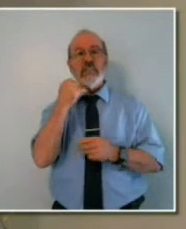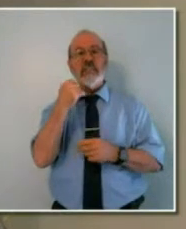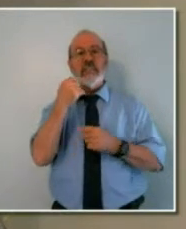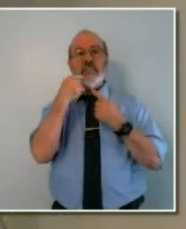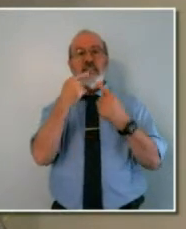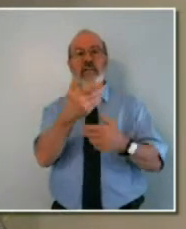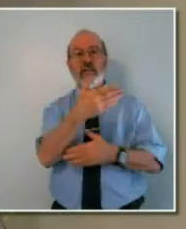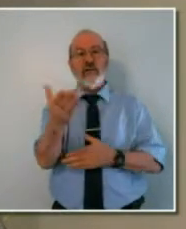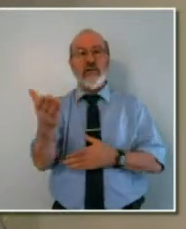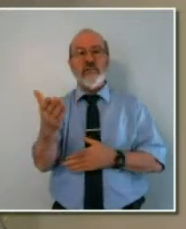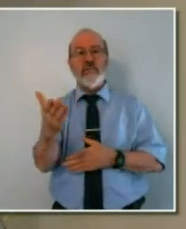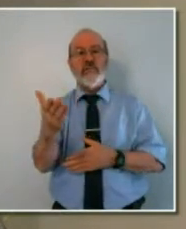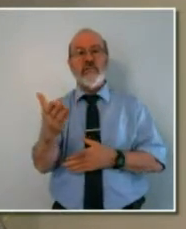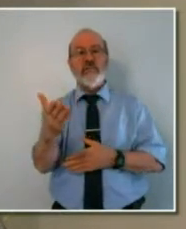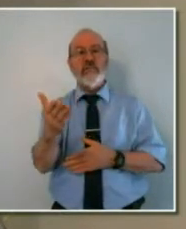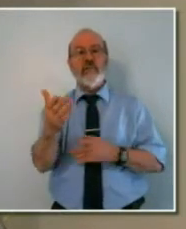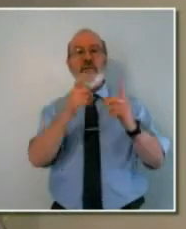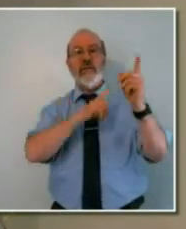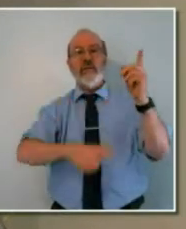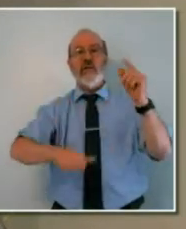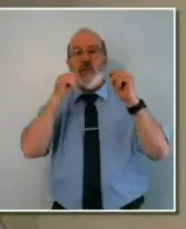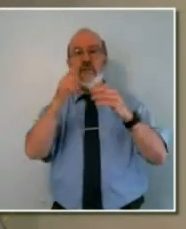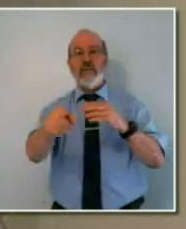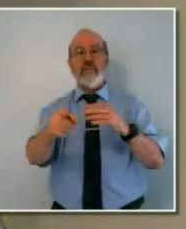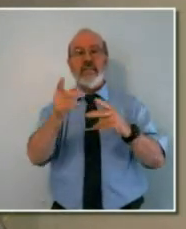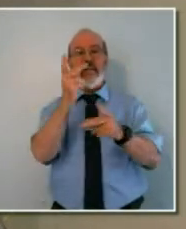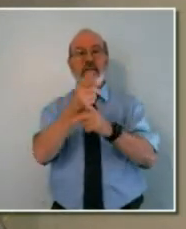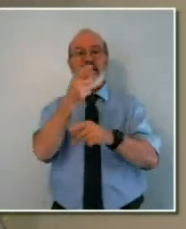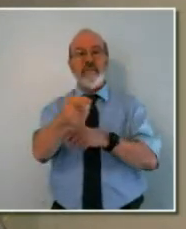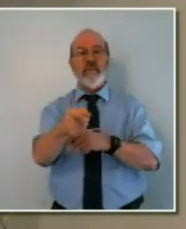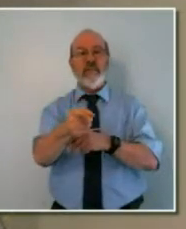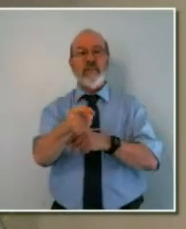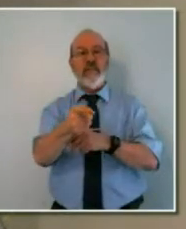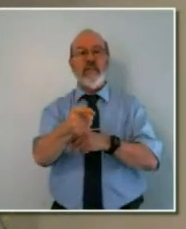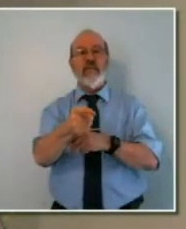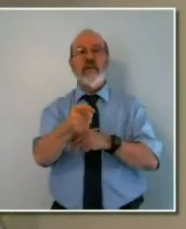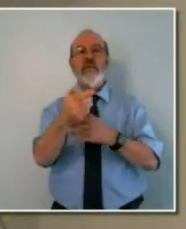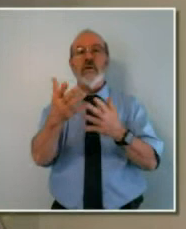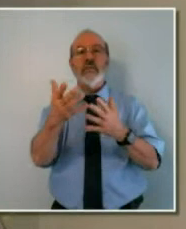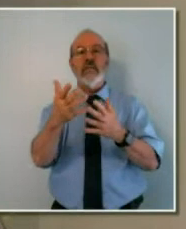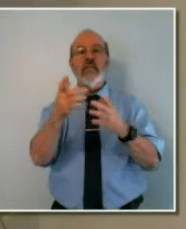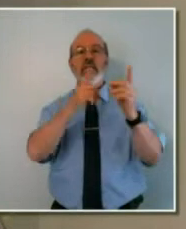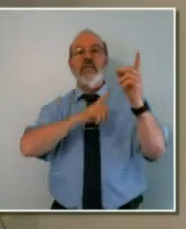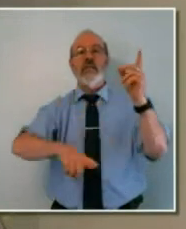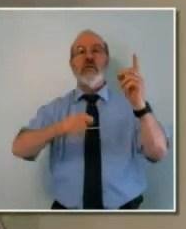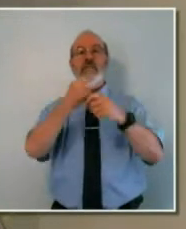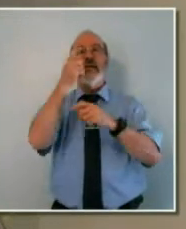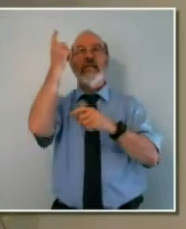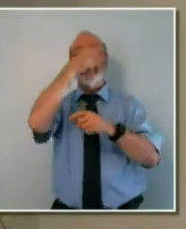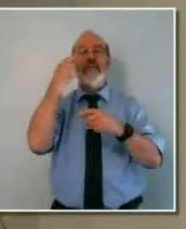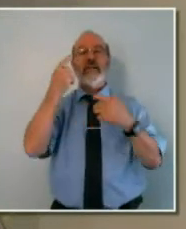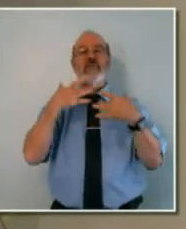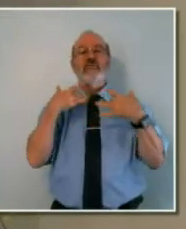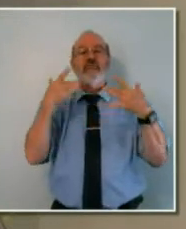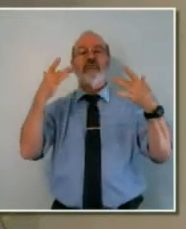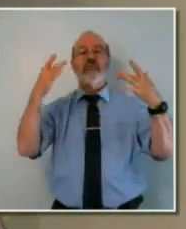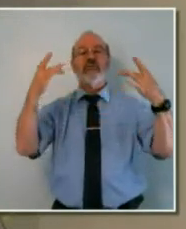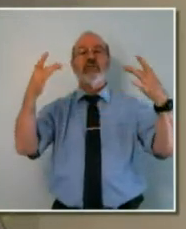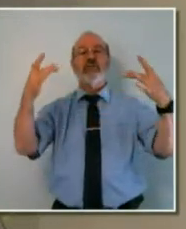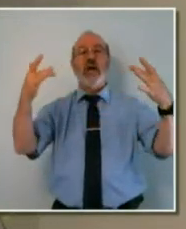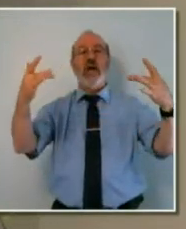unto them, the Lord bless thee and keep thee. Watch now. The Lord make his face to